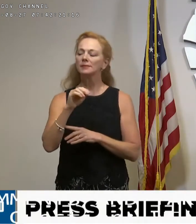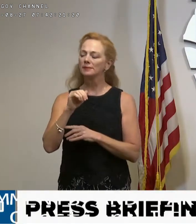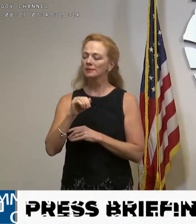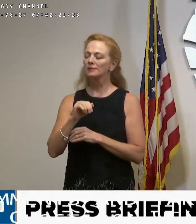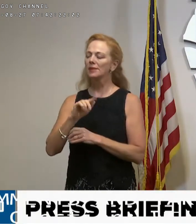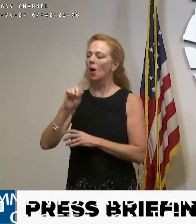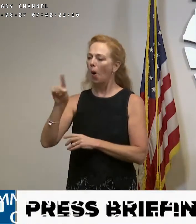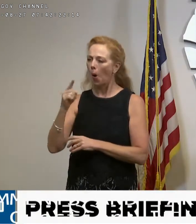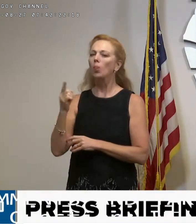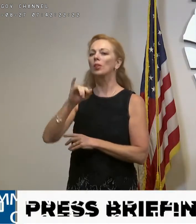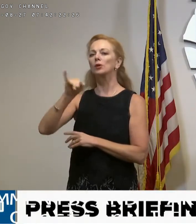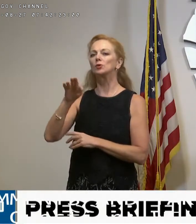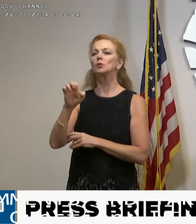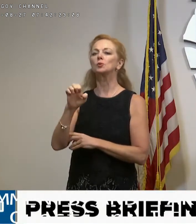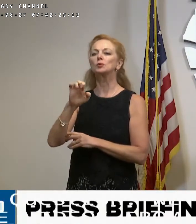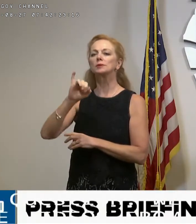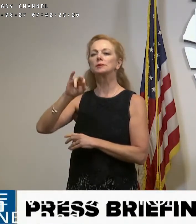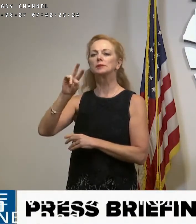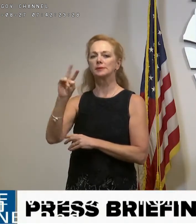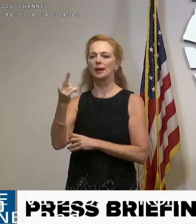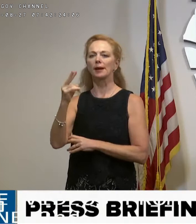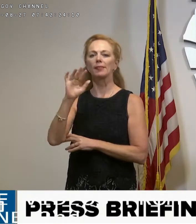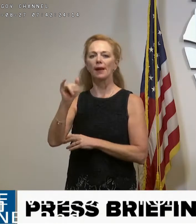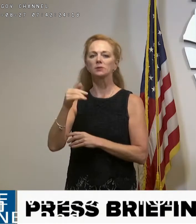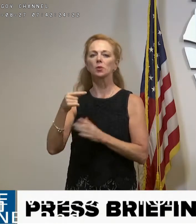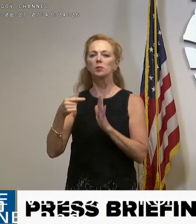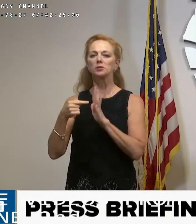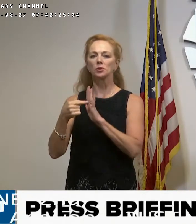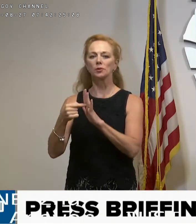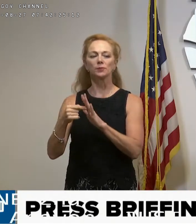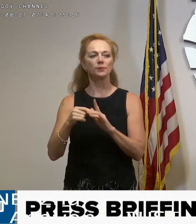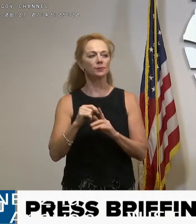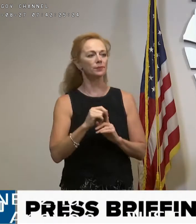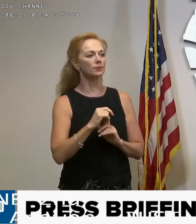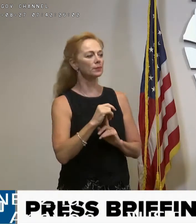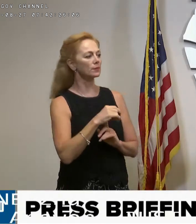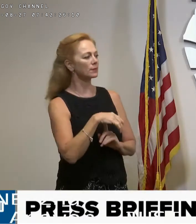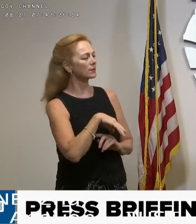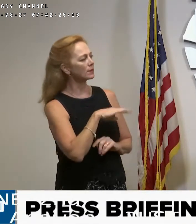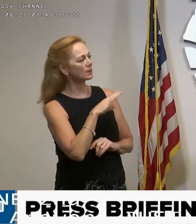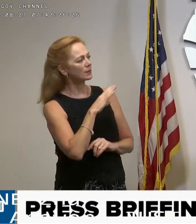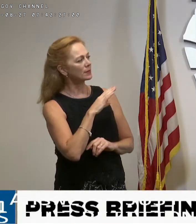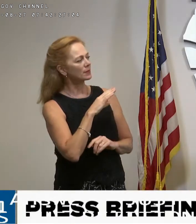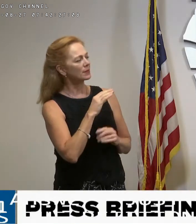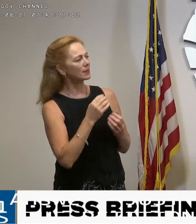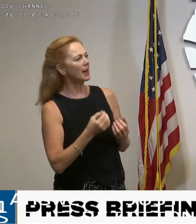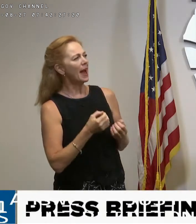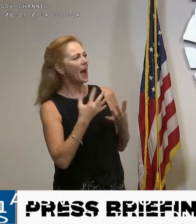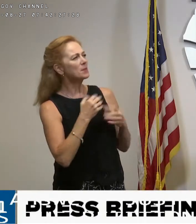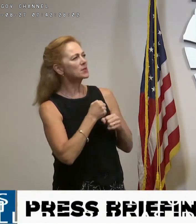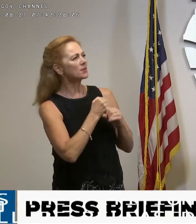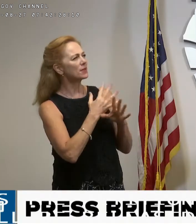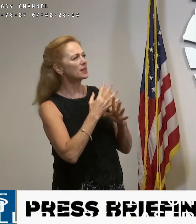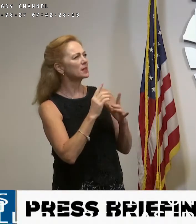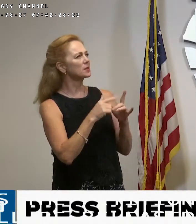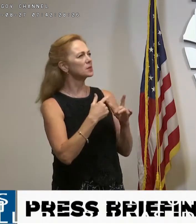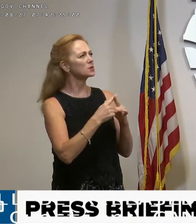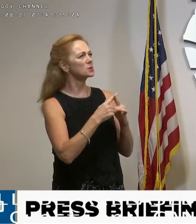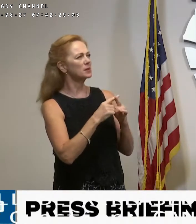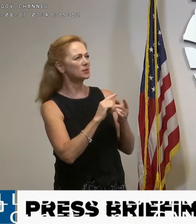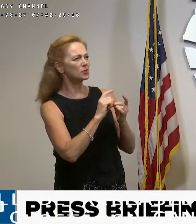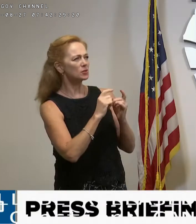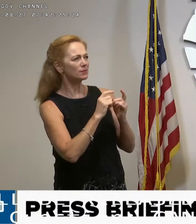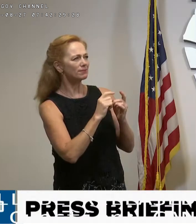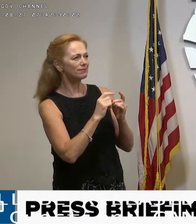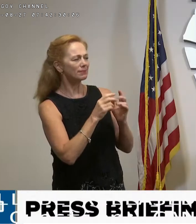the June 2nd was the petition, and that's what will be released, yes. Can you speak to how much of the videos have been redacted compared to what